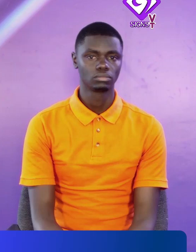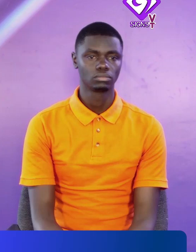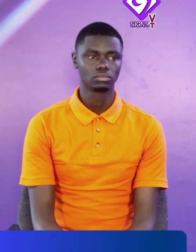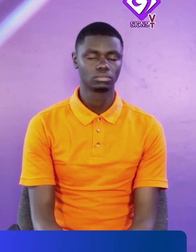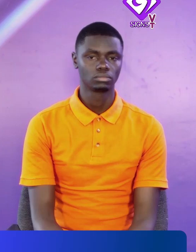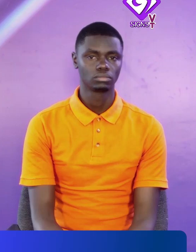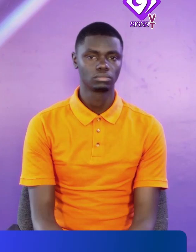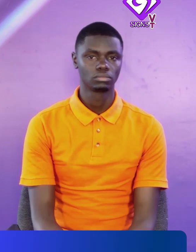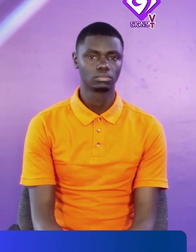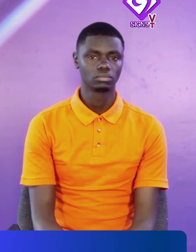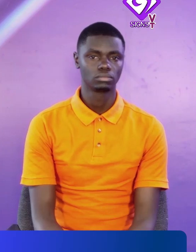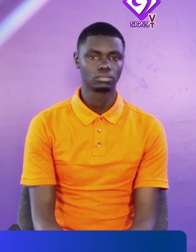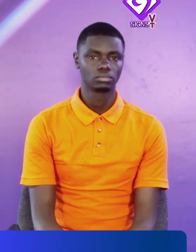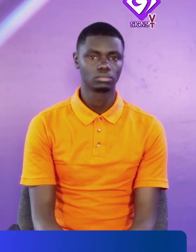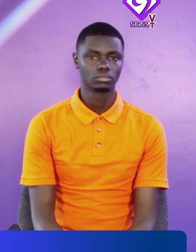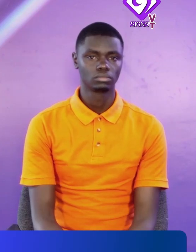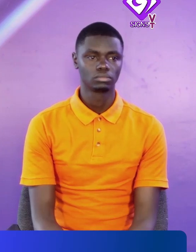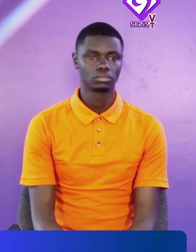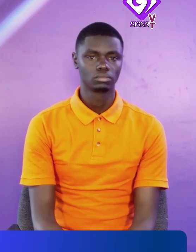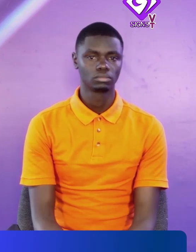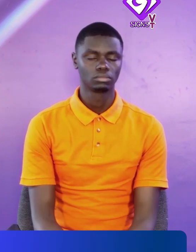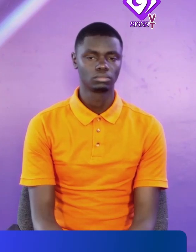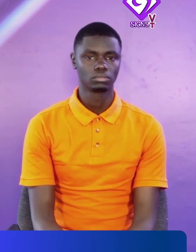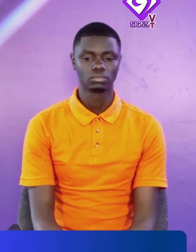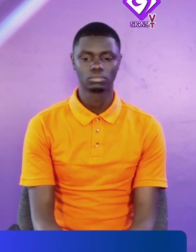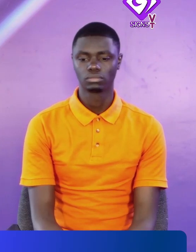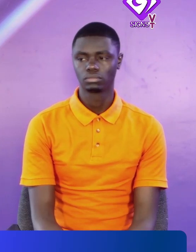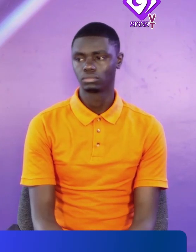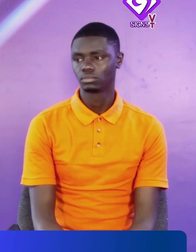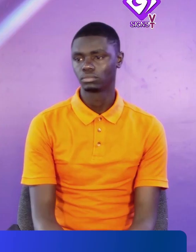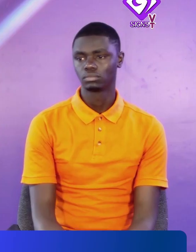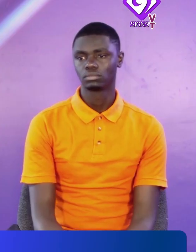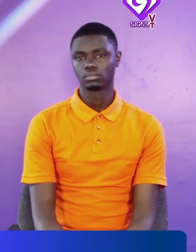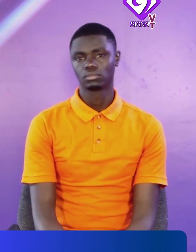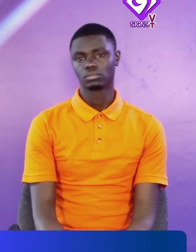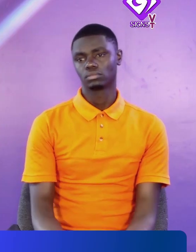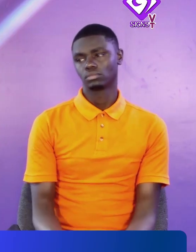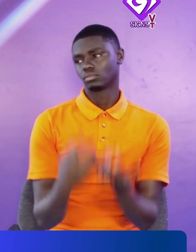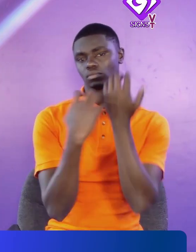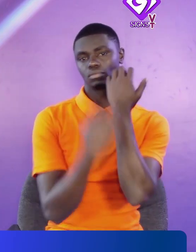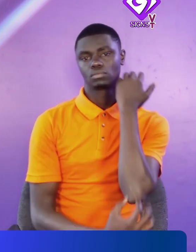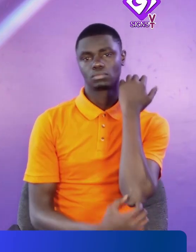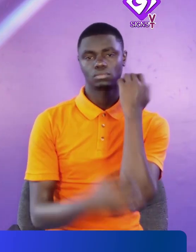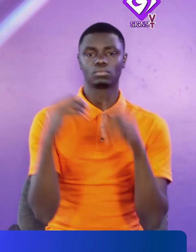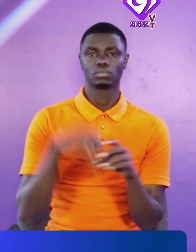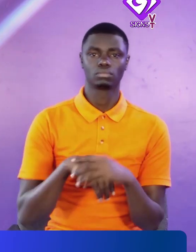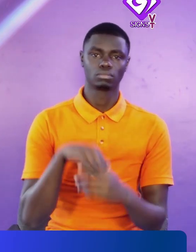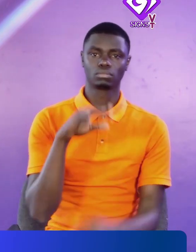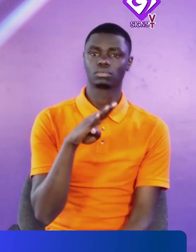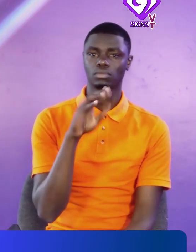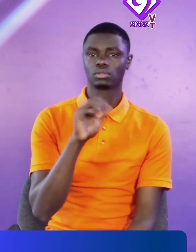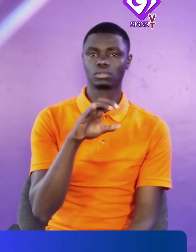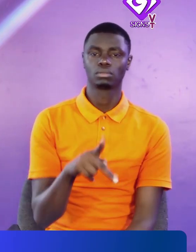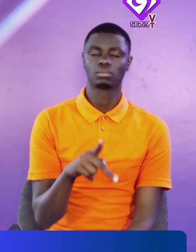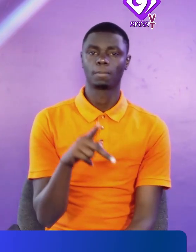Hadi tukienda Baku, watu walikuwa wanasema Max Verstappen is very poor in Baku. Baku na Singapore ni street